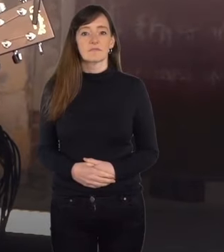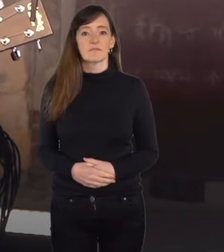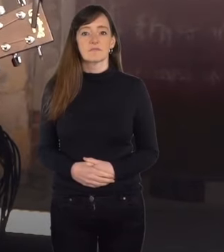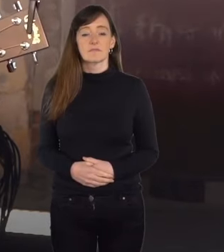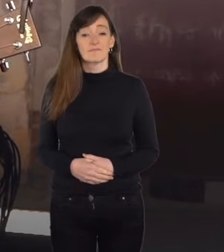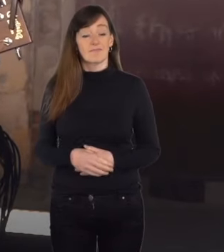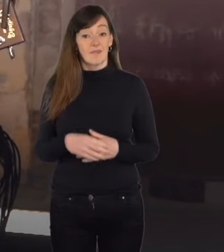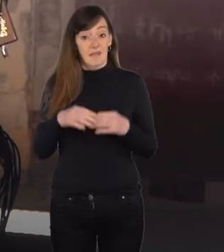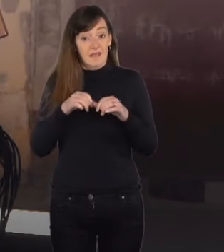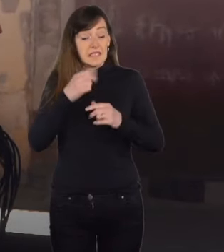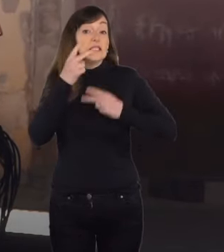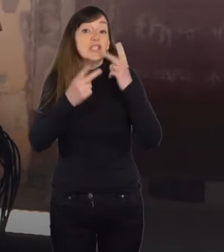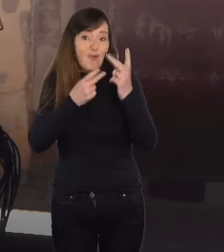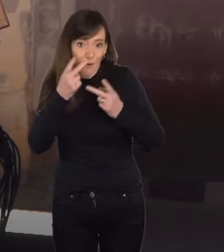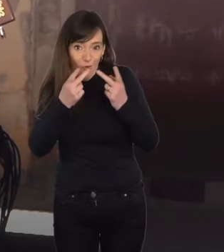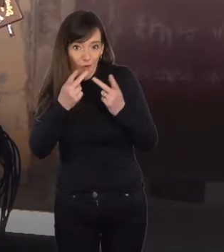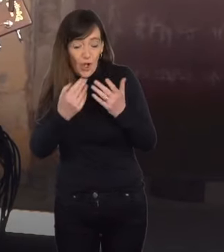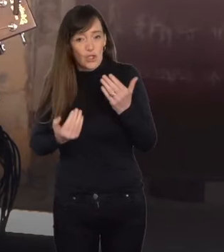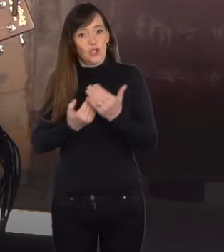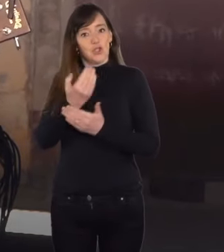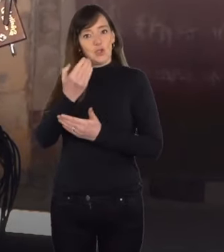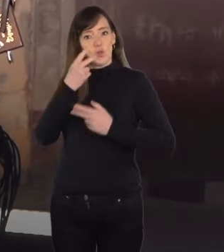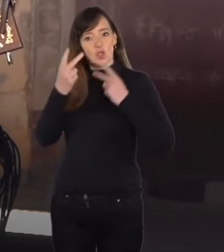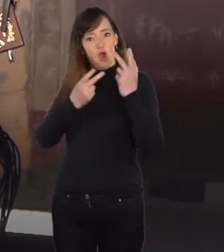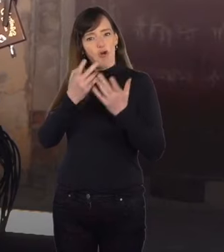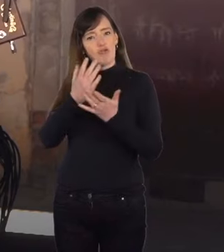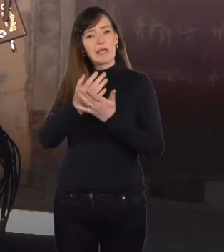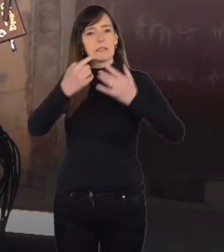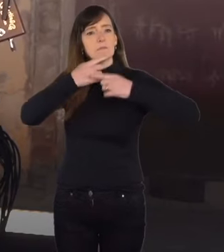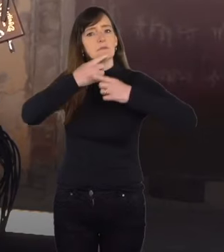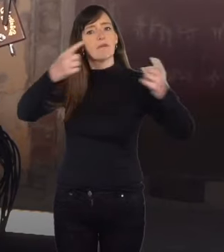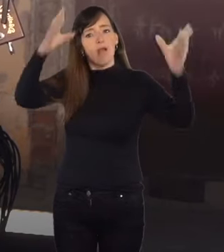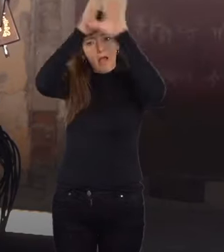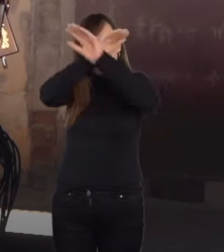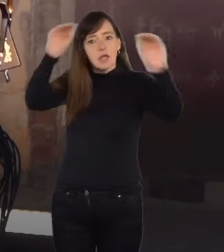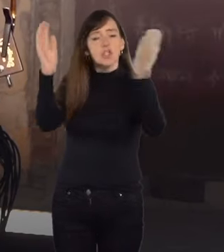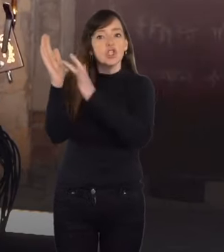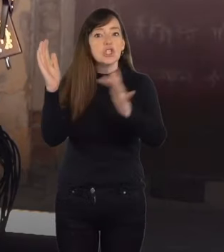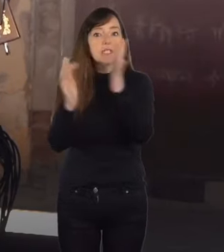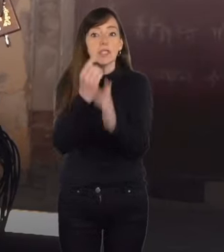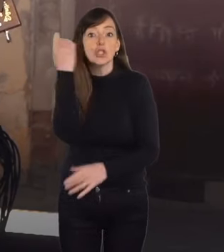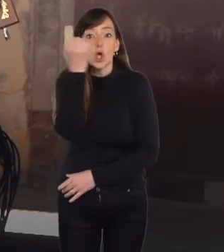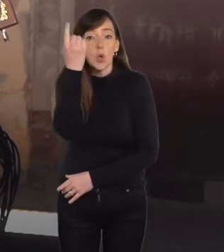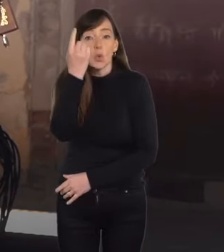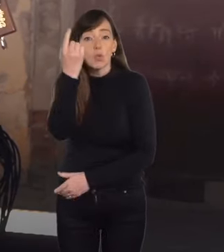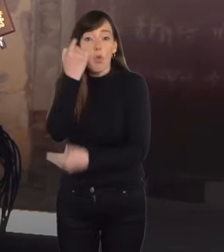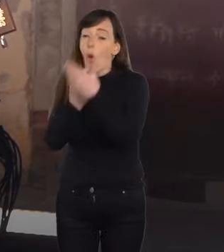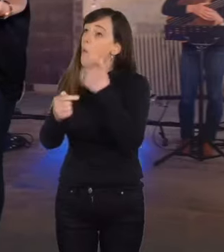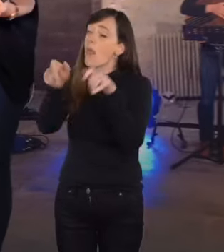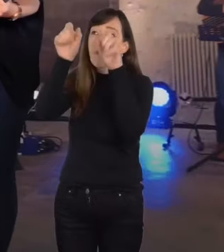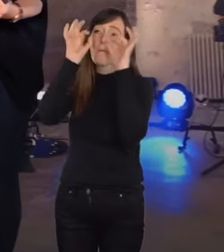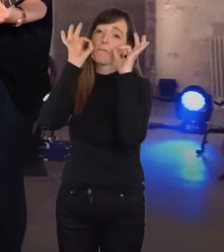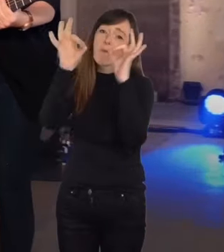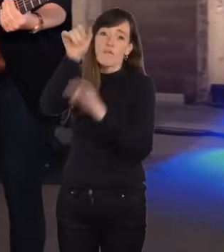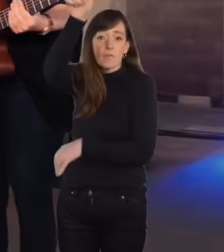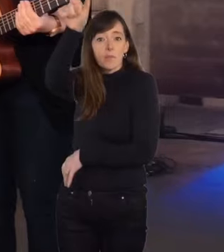This song is a new song, and it's a declaration of who Jesus is. He's the only one who is perfect, the only one who can